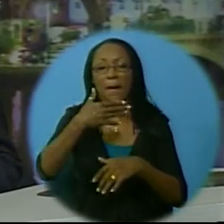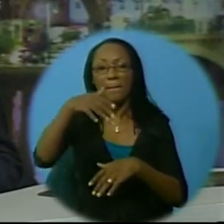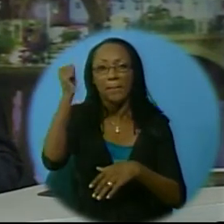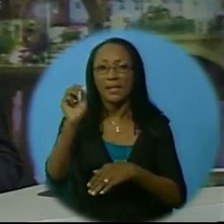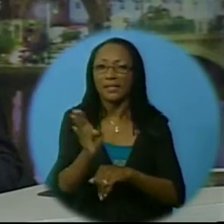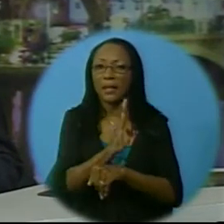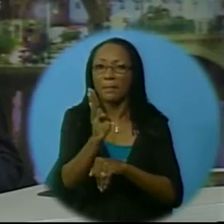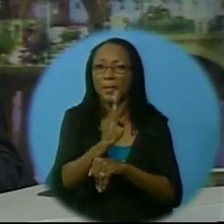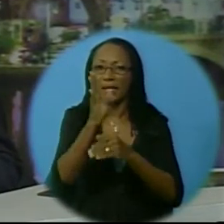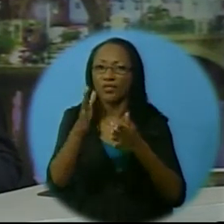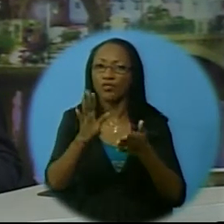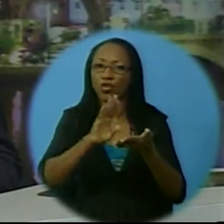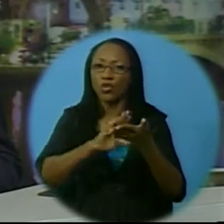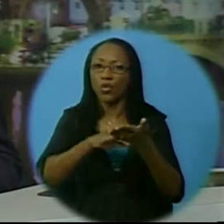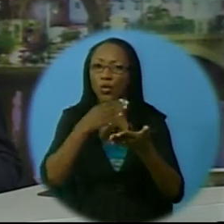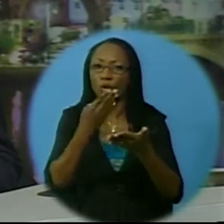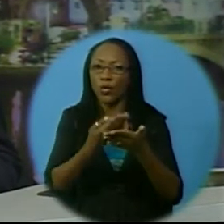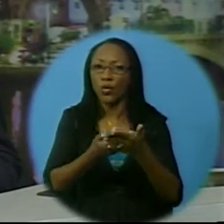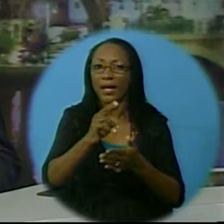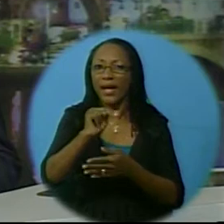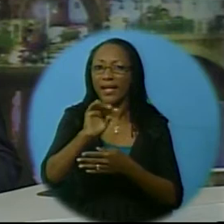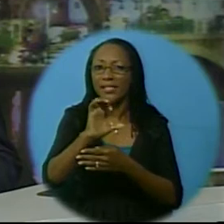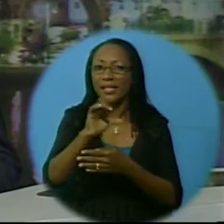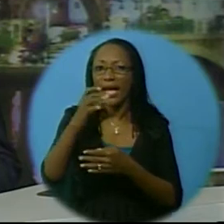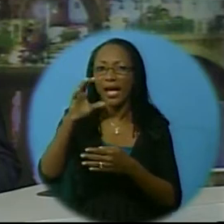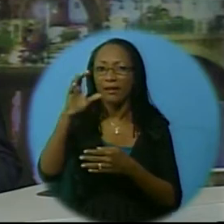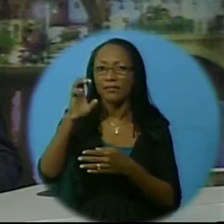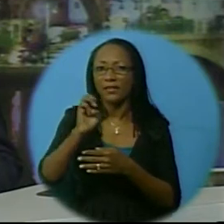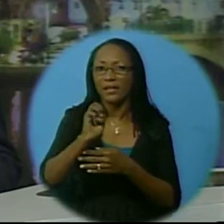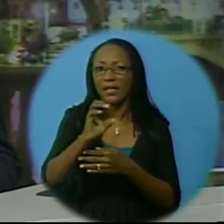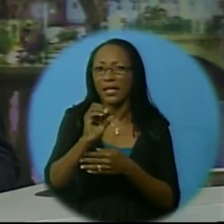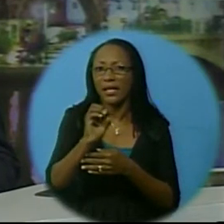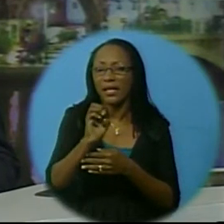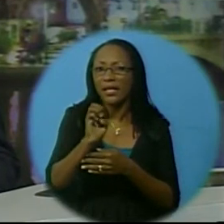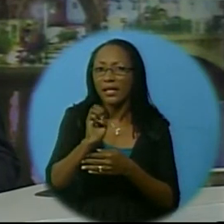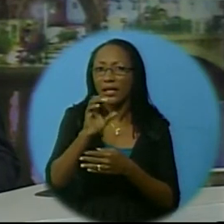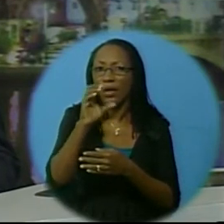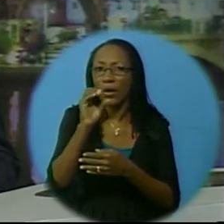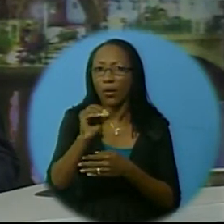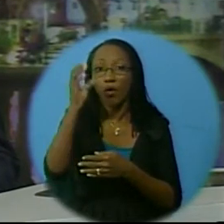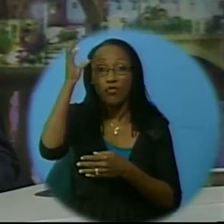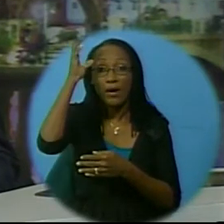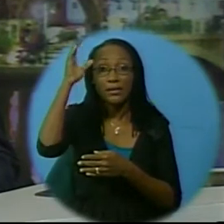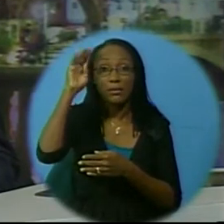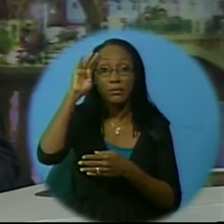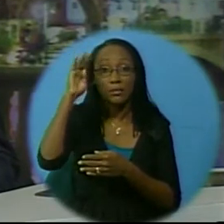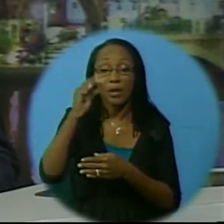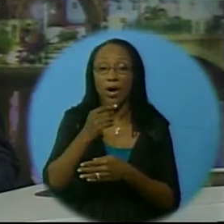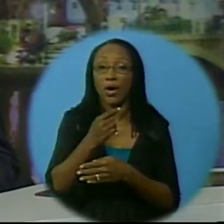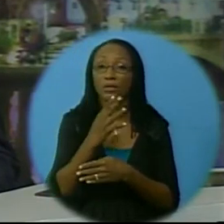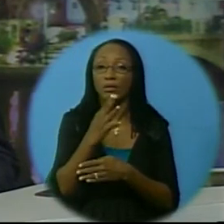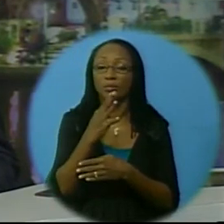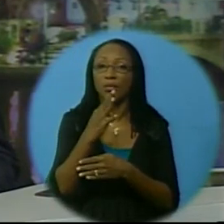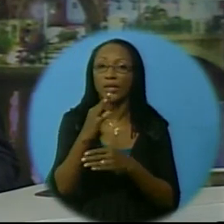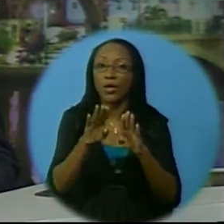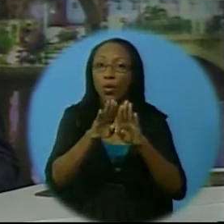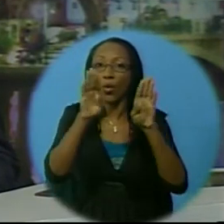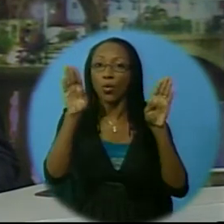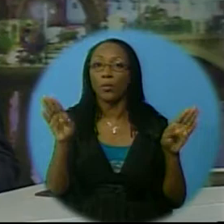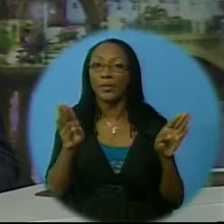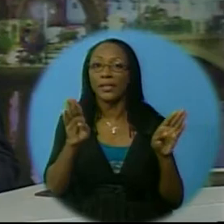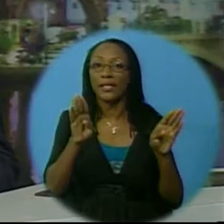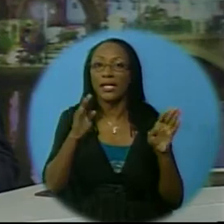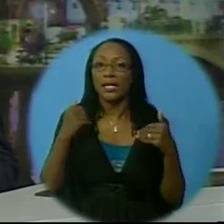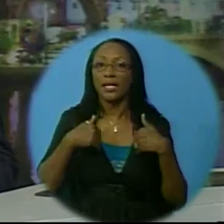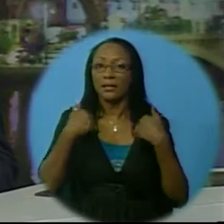Cook. NCF Chief Executive Officer Cranston Brown spoke about the initiative at the opening of the Roberts Caribbean Junior